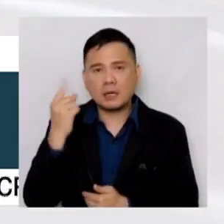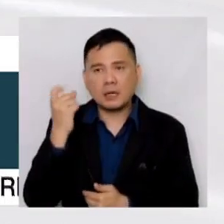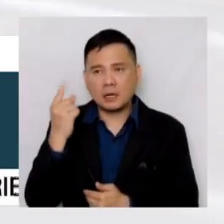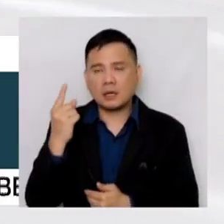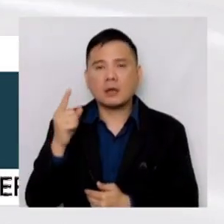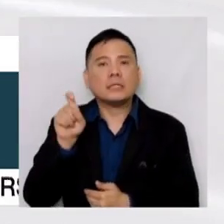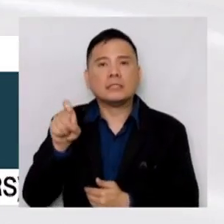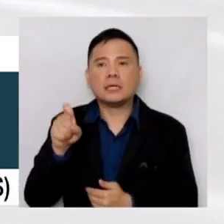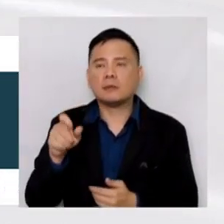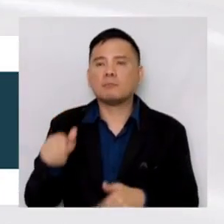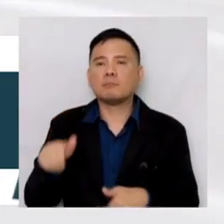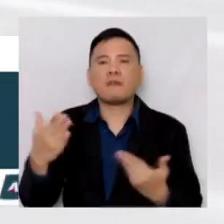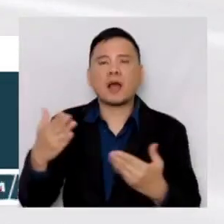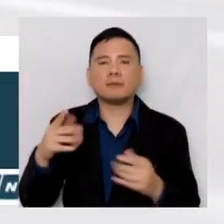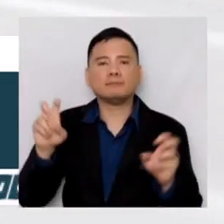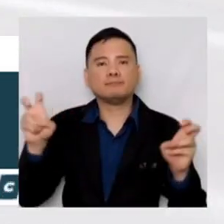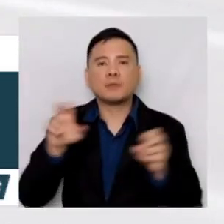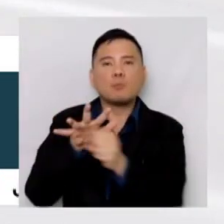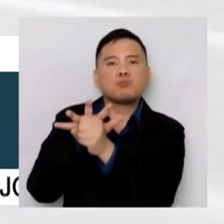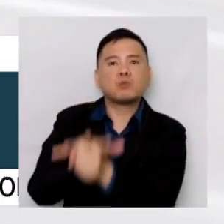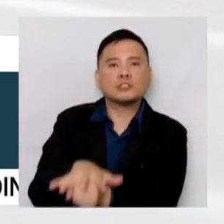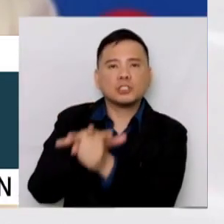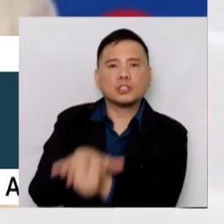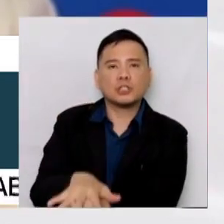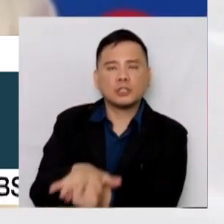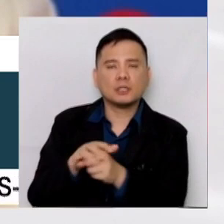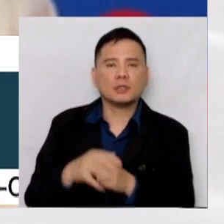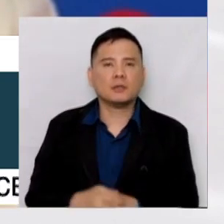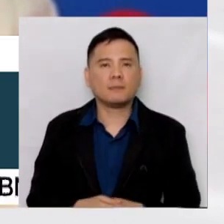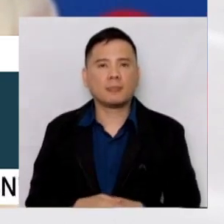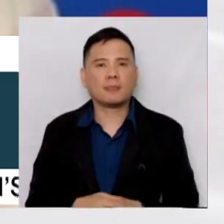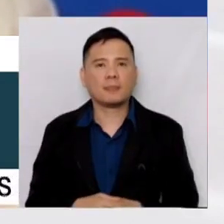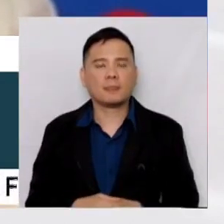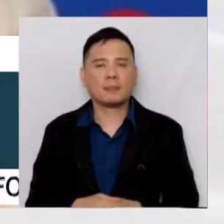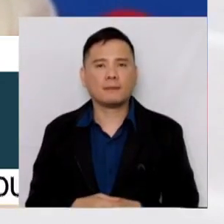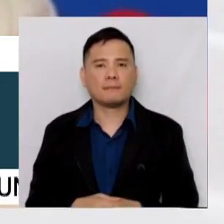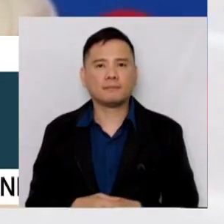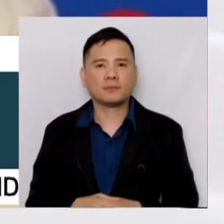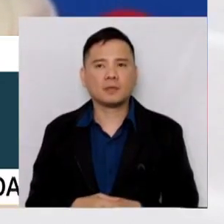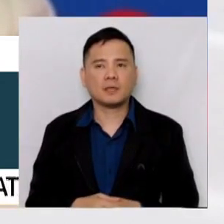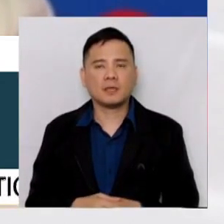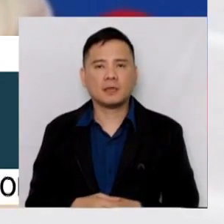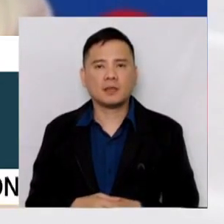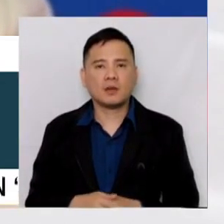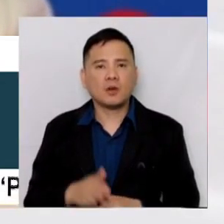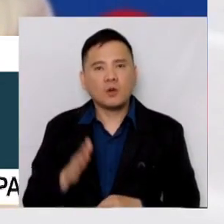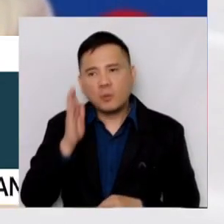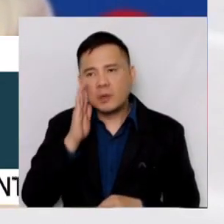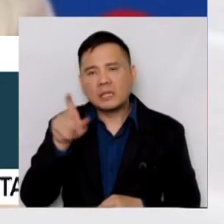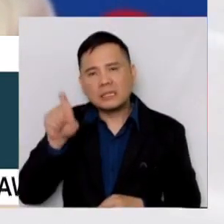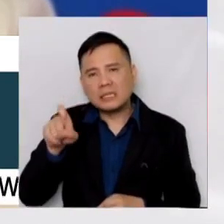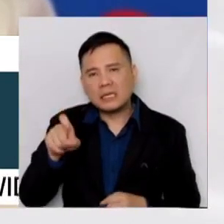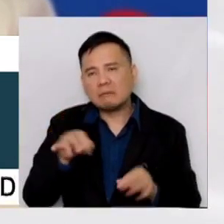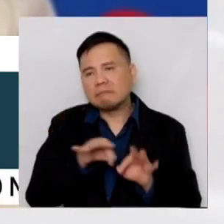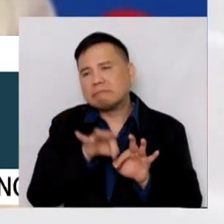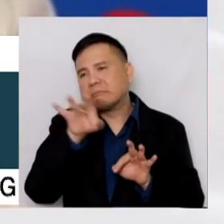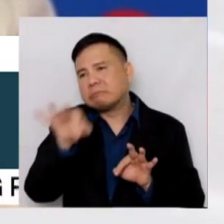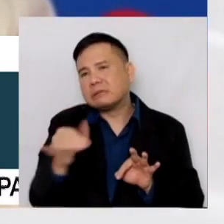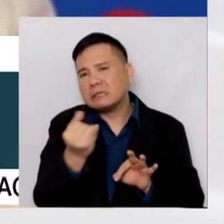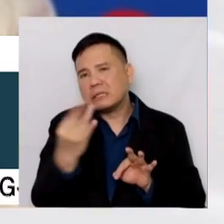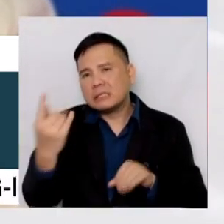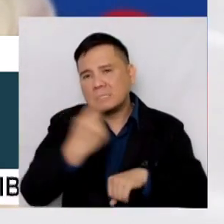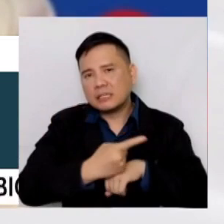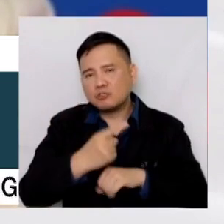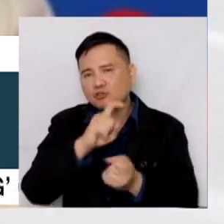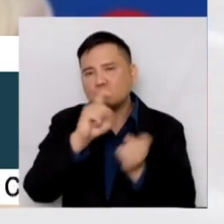necessary. You know, people power, it took how many days to change the political landscape? Given